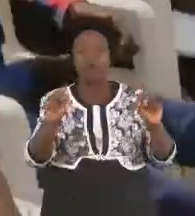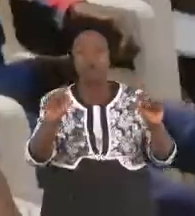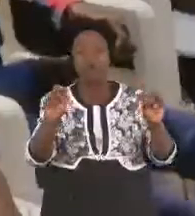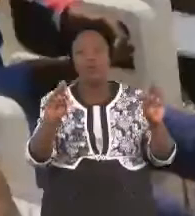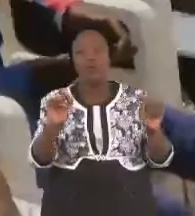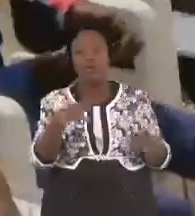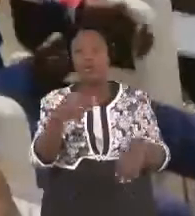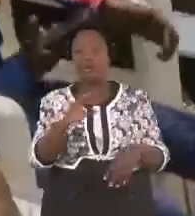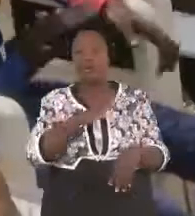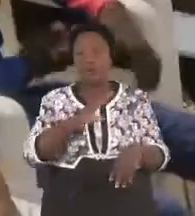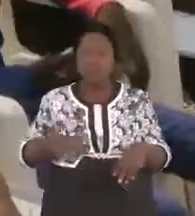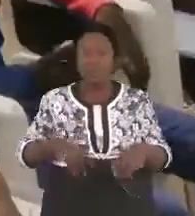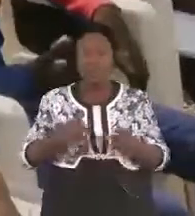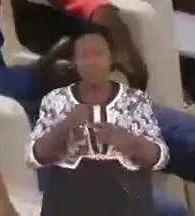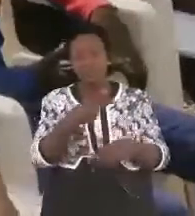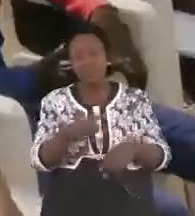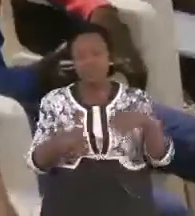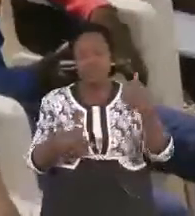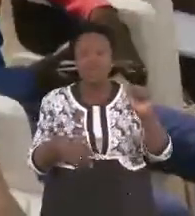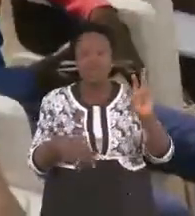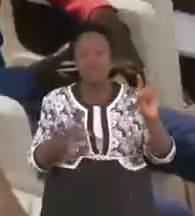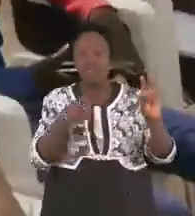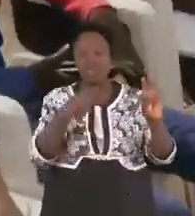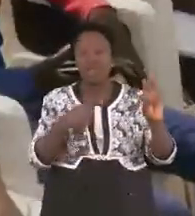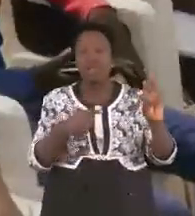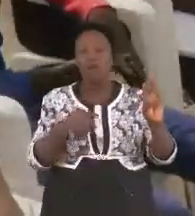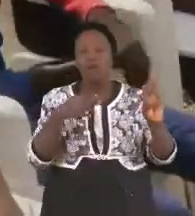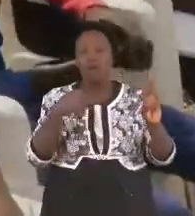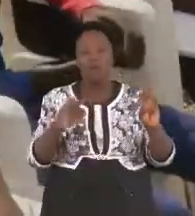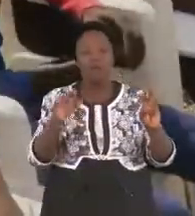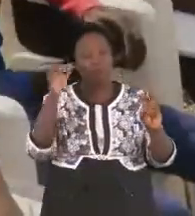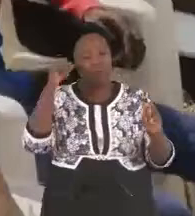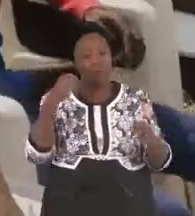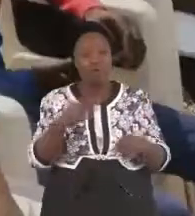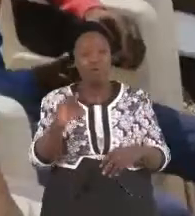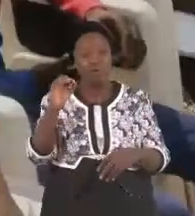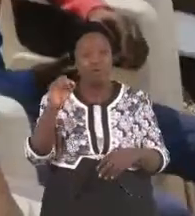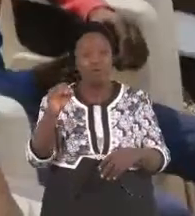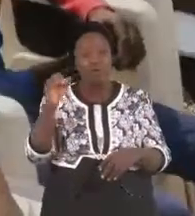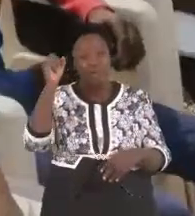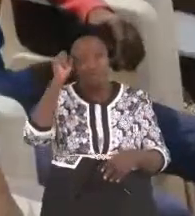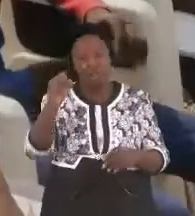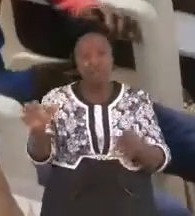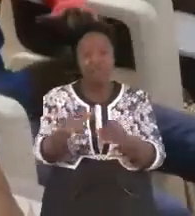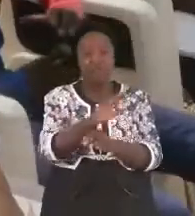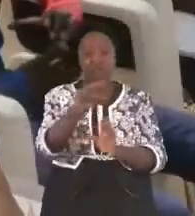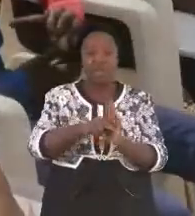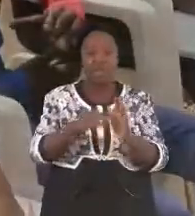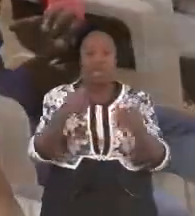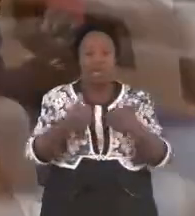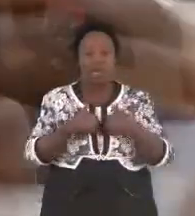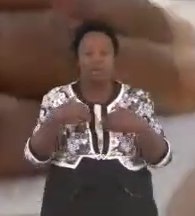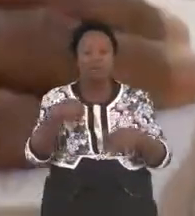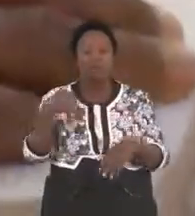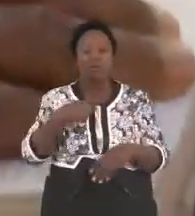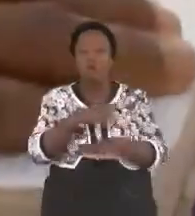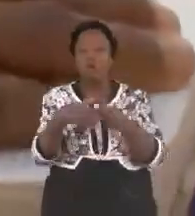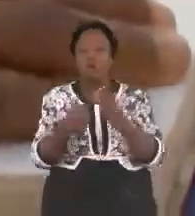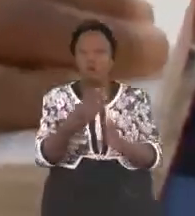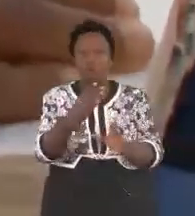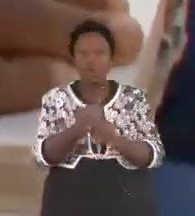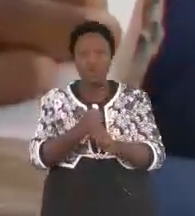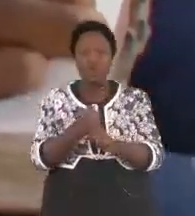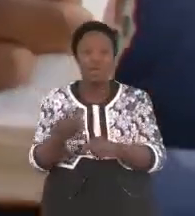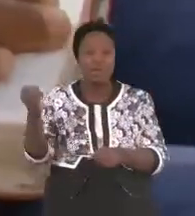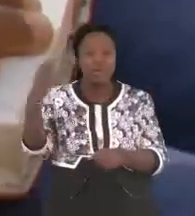of his fullness have we all received grace for grace." Everything we get from the Lord,